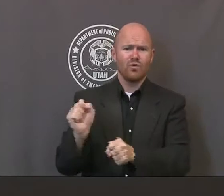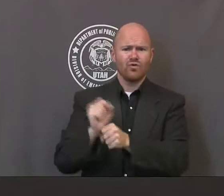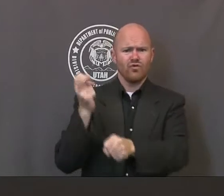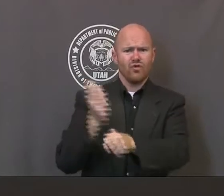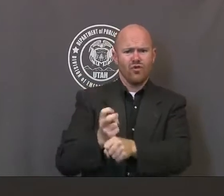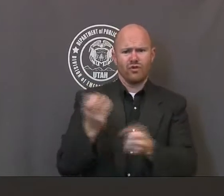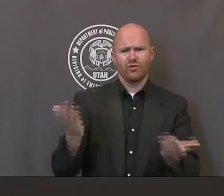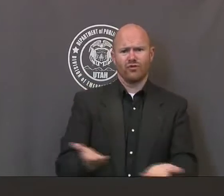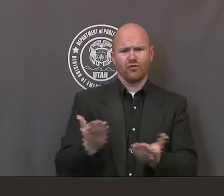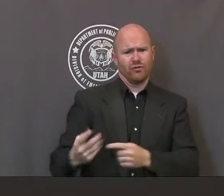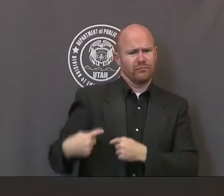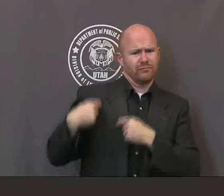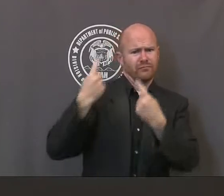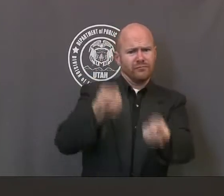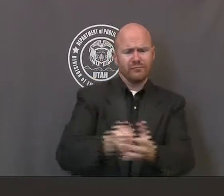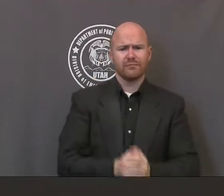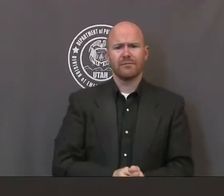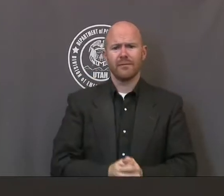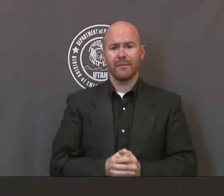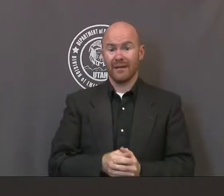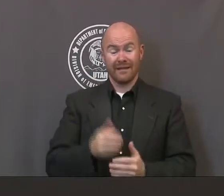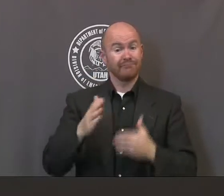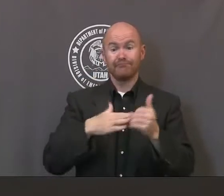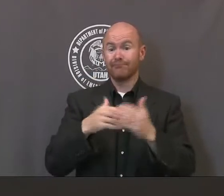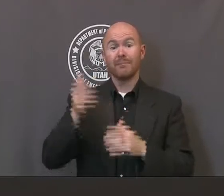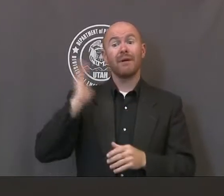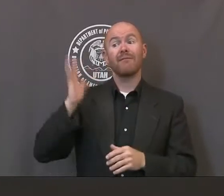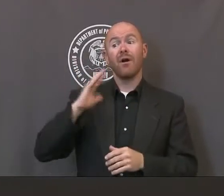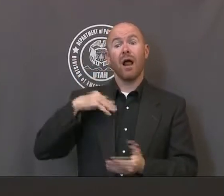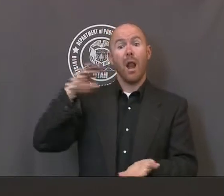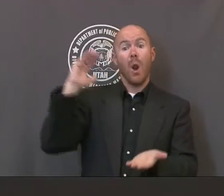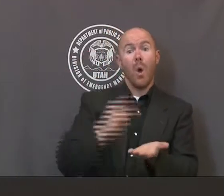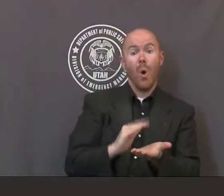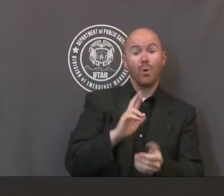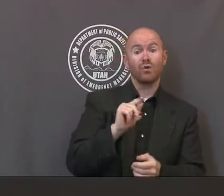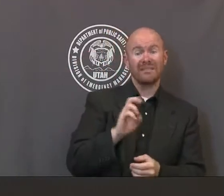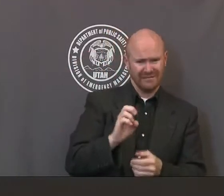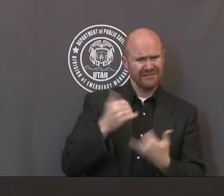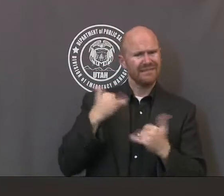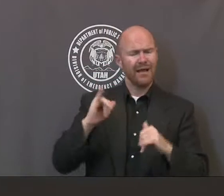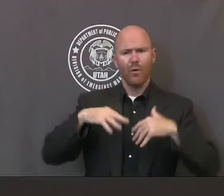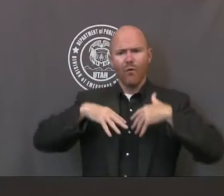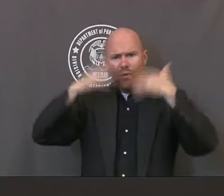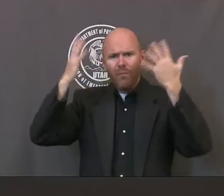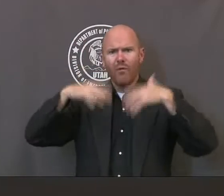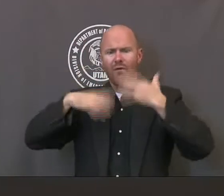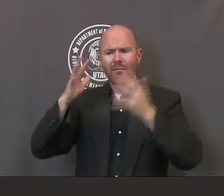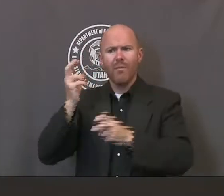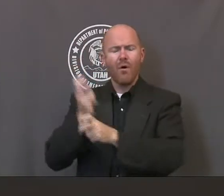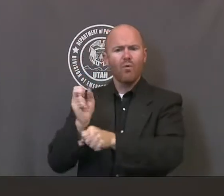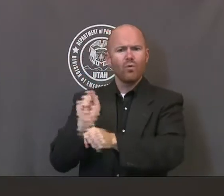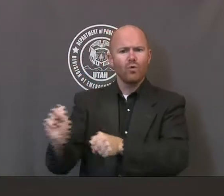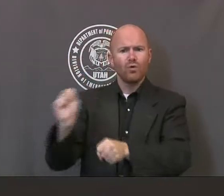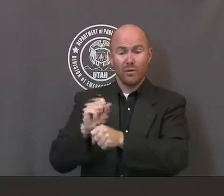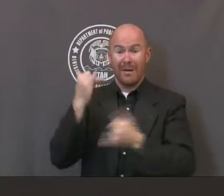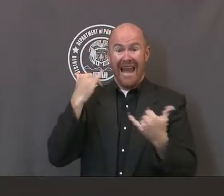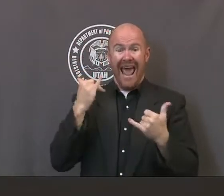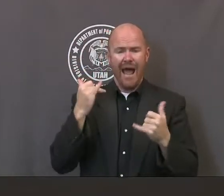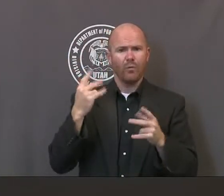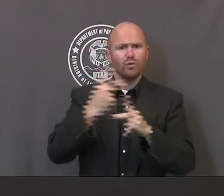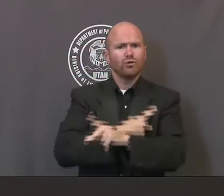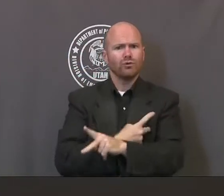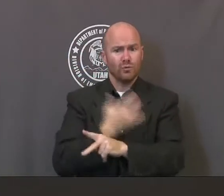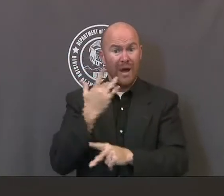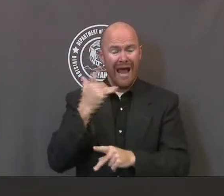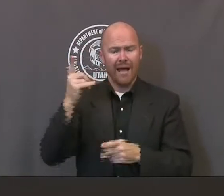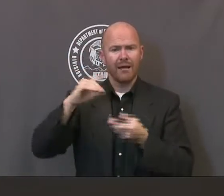medical professionals, even at the much lower rates we've had in the past. As our hospitals and ICUs near their maximum capacities,